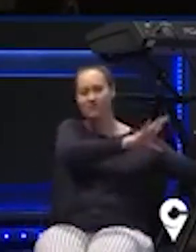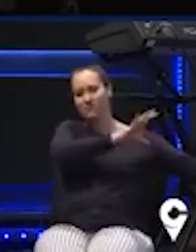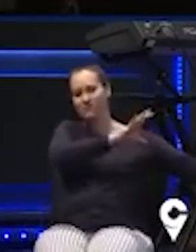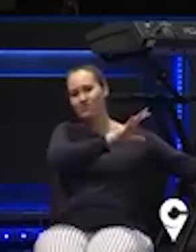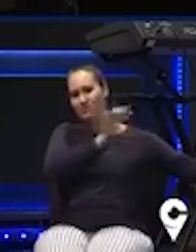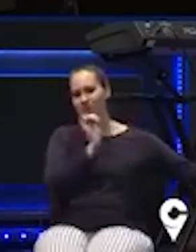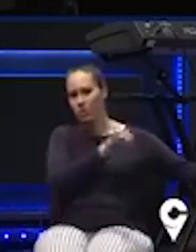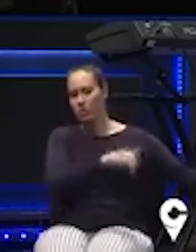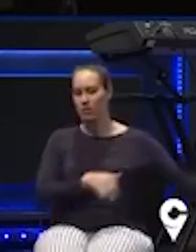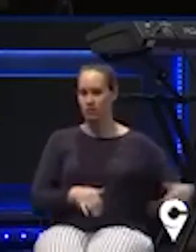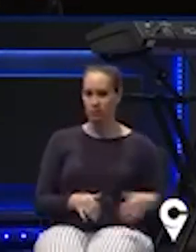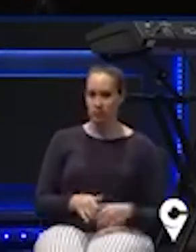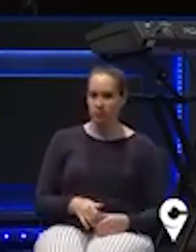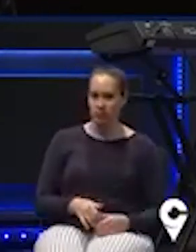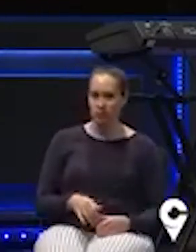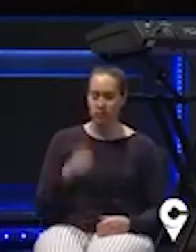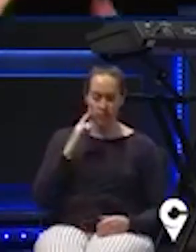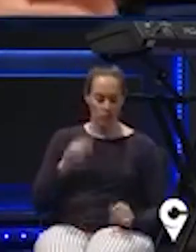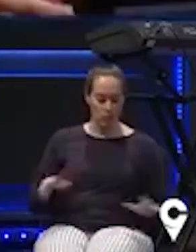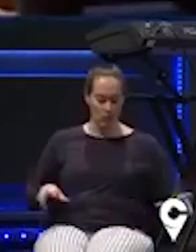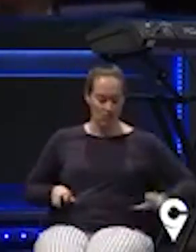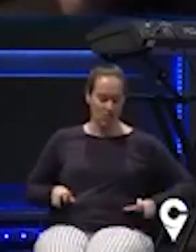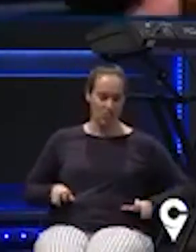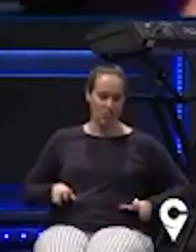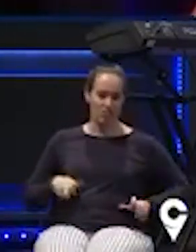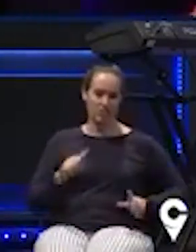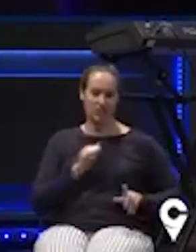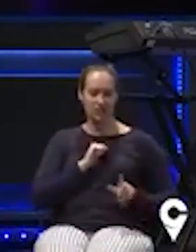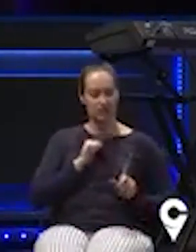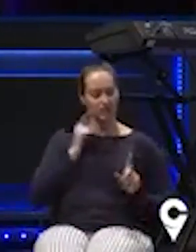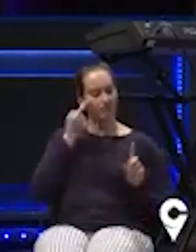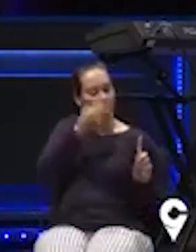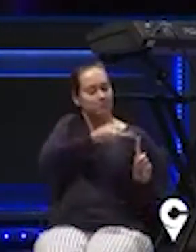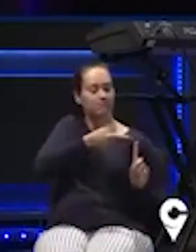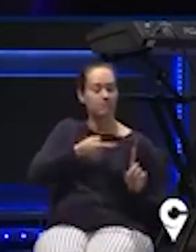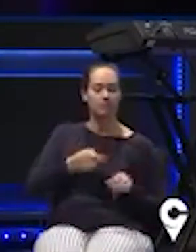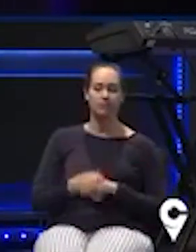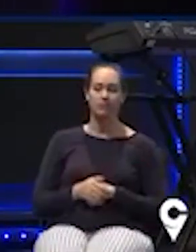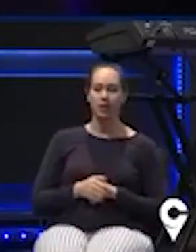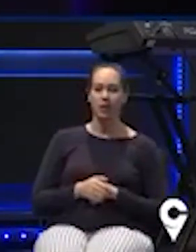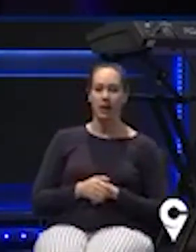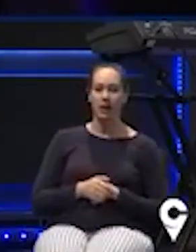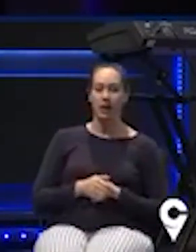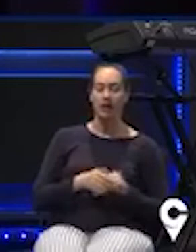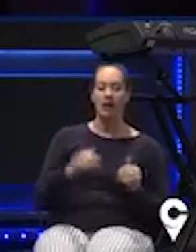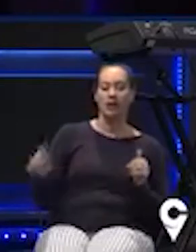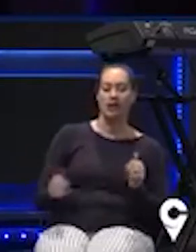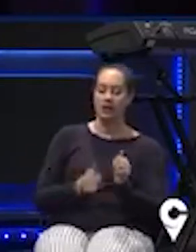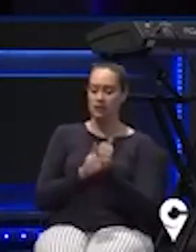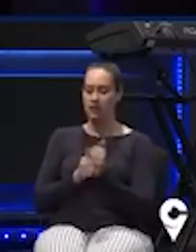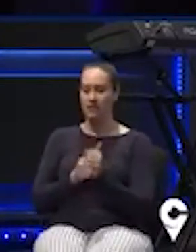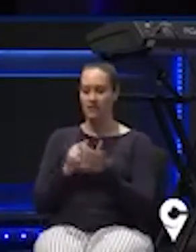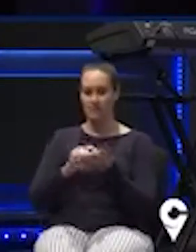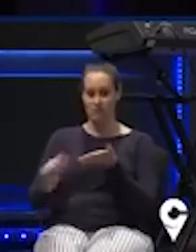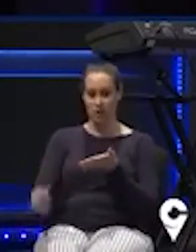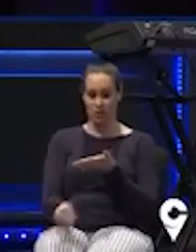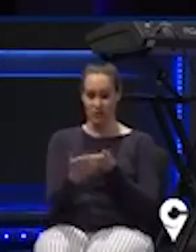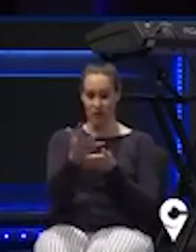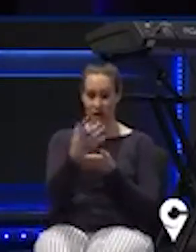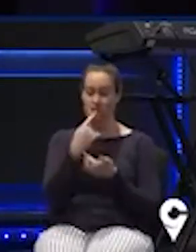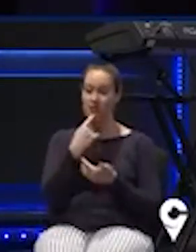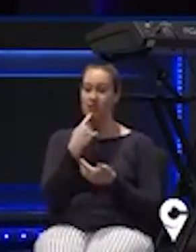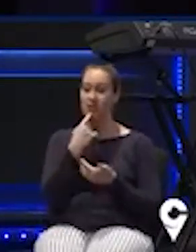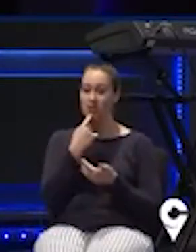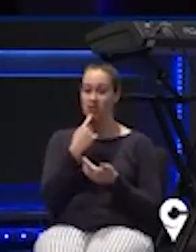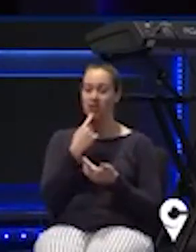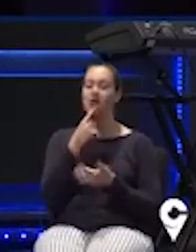do nothing out of vain conceit. And then he comes right behind that statement, and in verse 5, he talks about the humility of Christ.